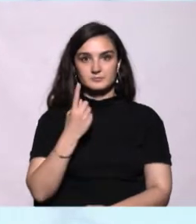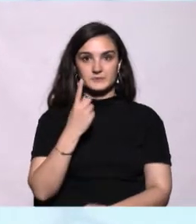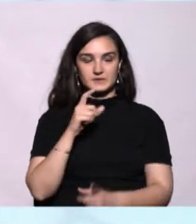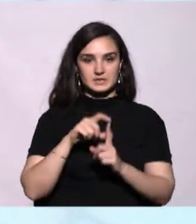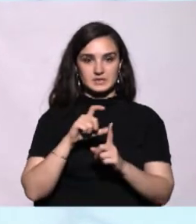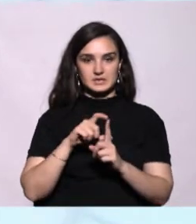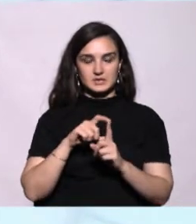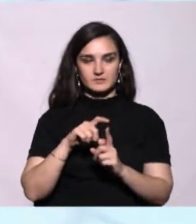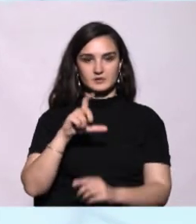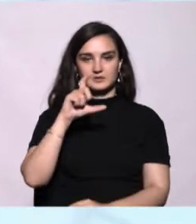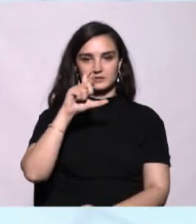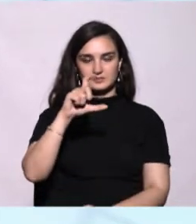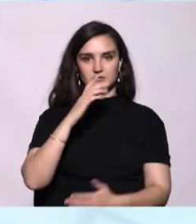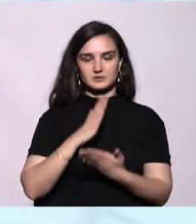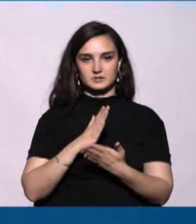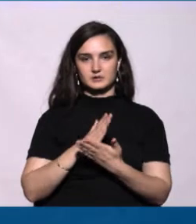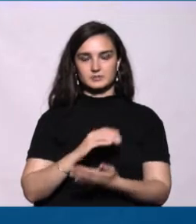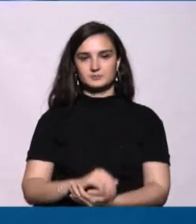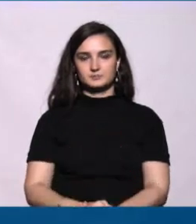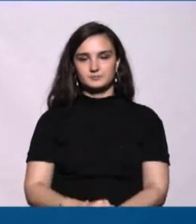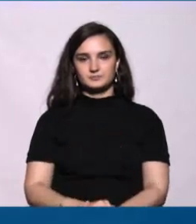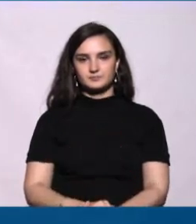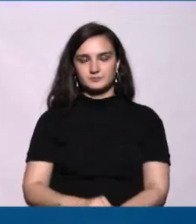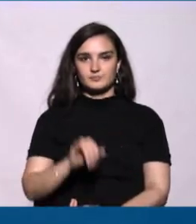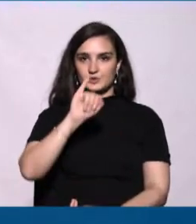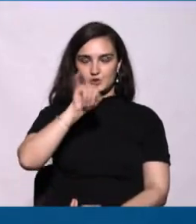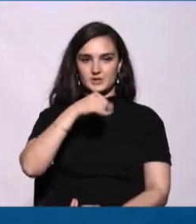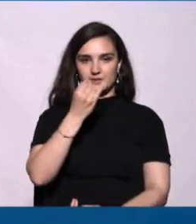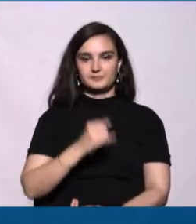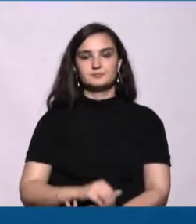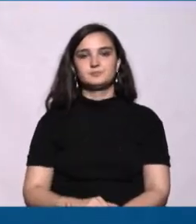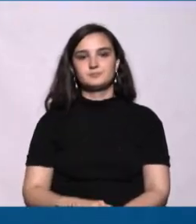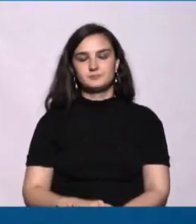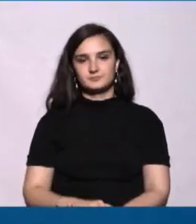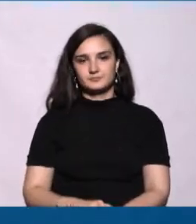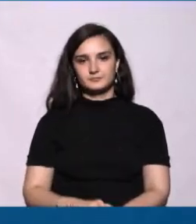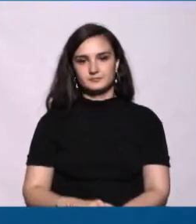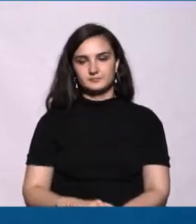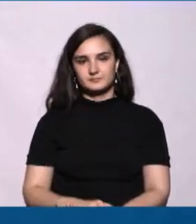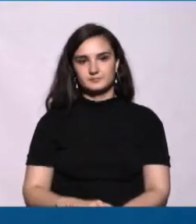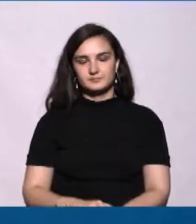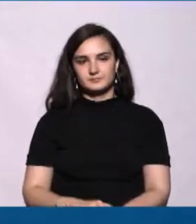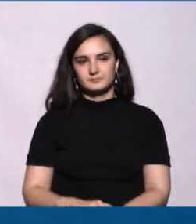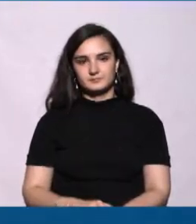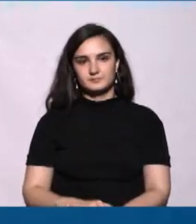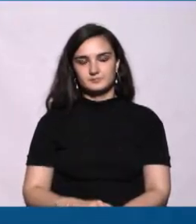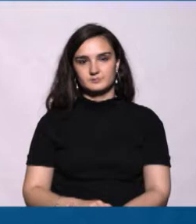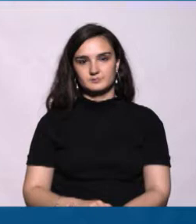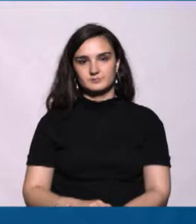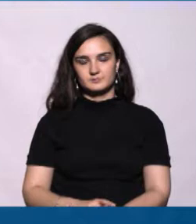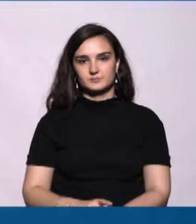letter for this word is J. J. You can see capital